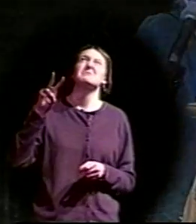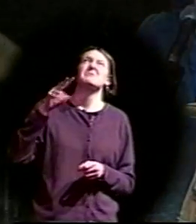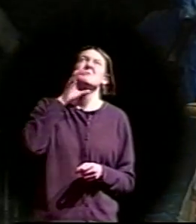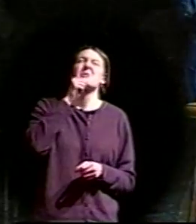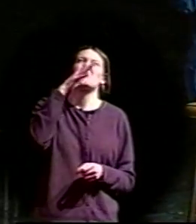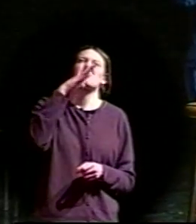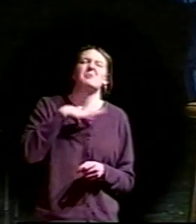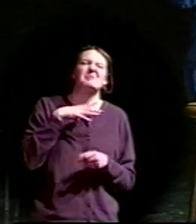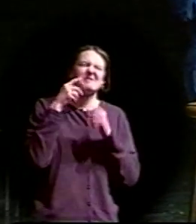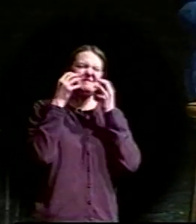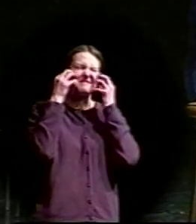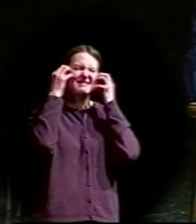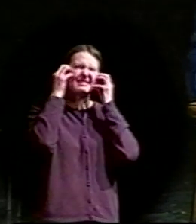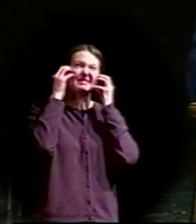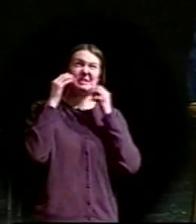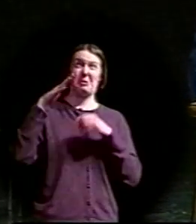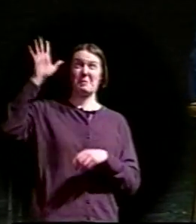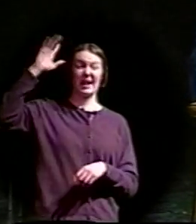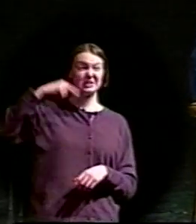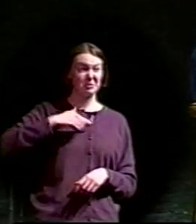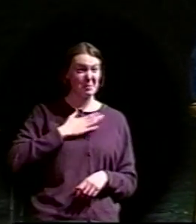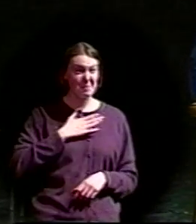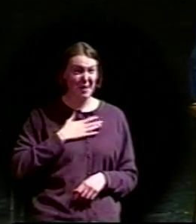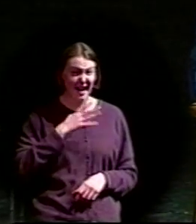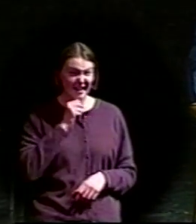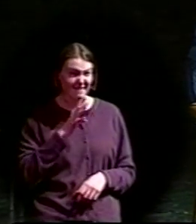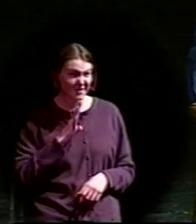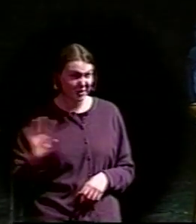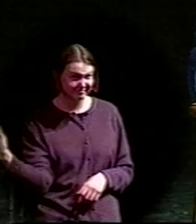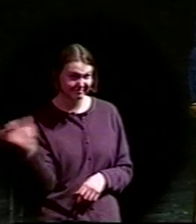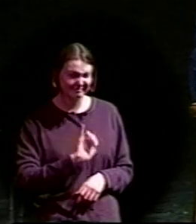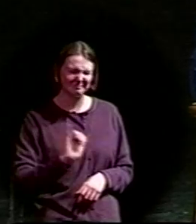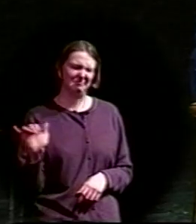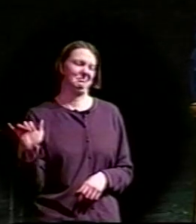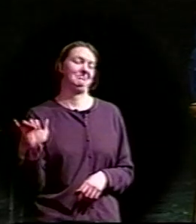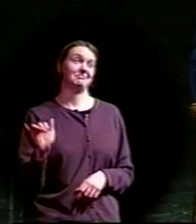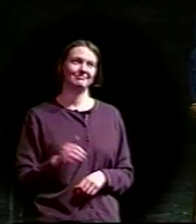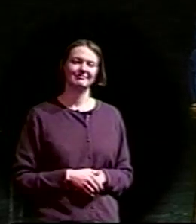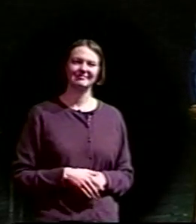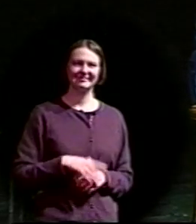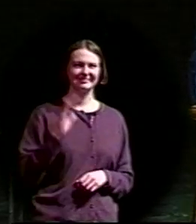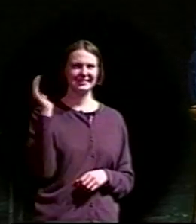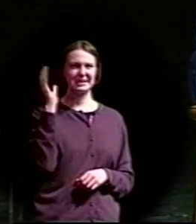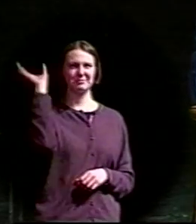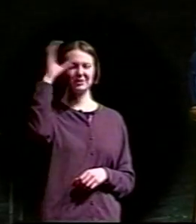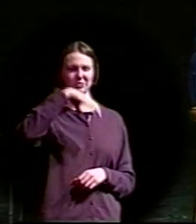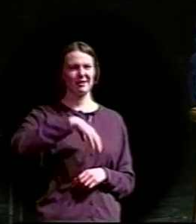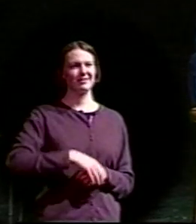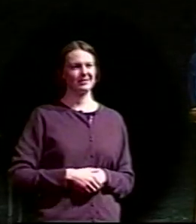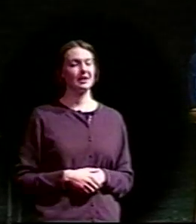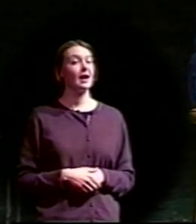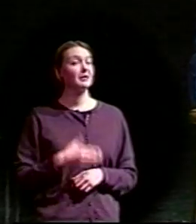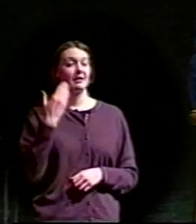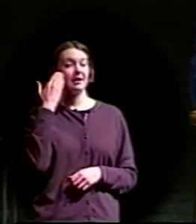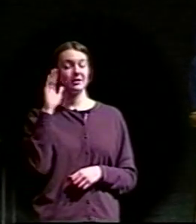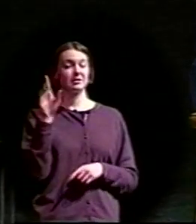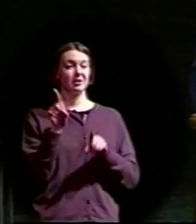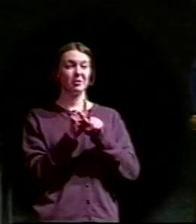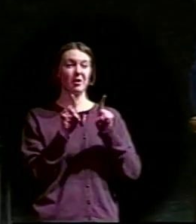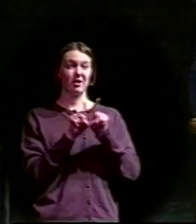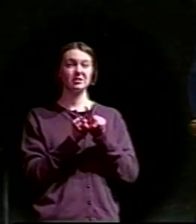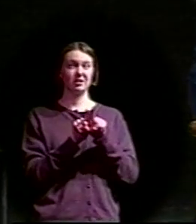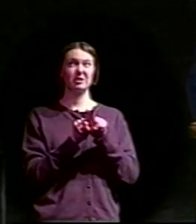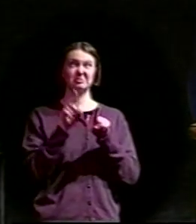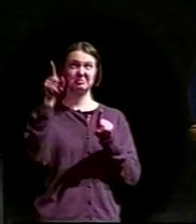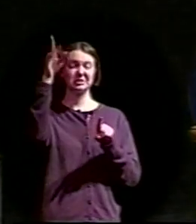had ever been my age. And of course, I didn't know at the time that she had been just about my age when she had watched her father